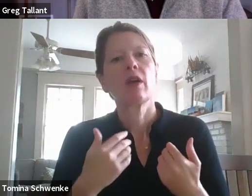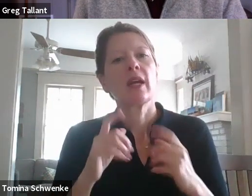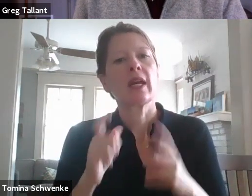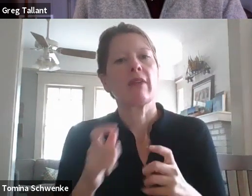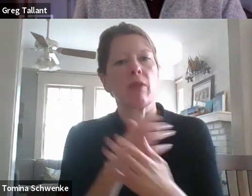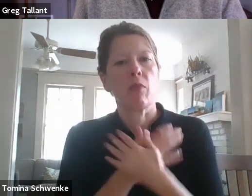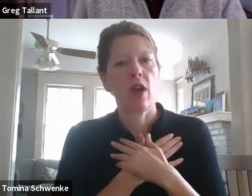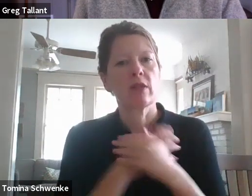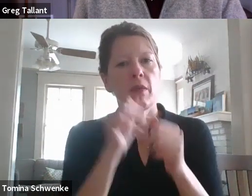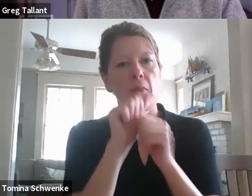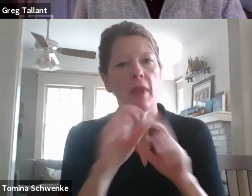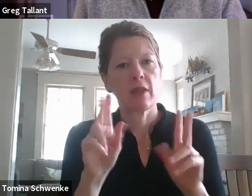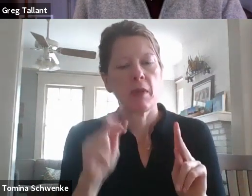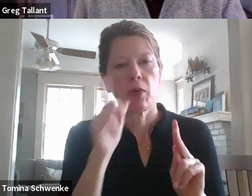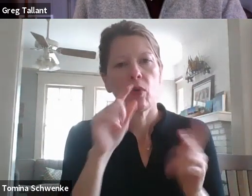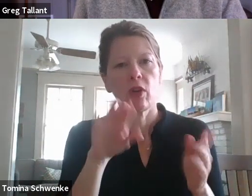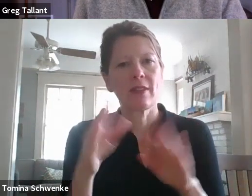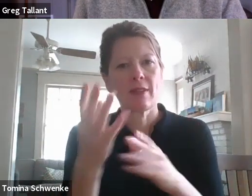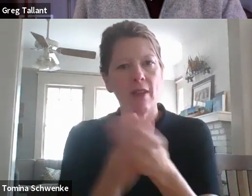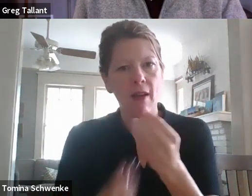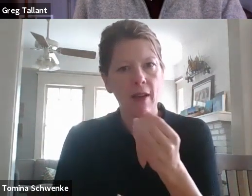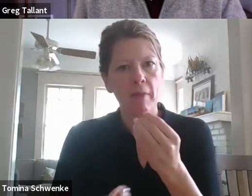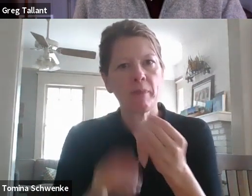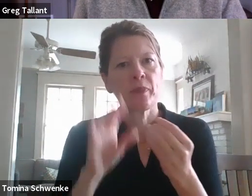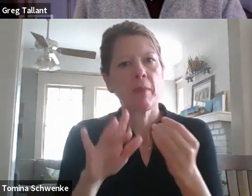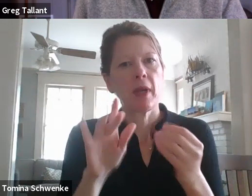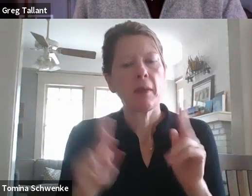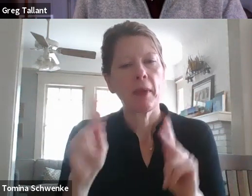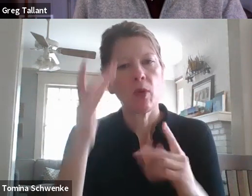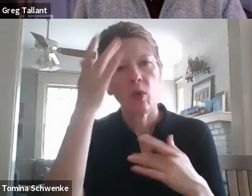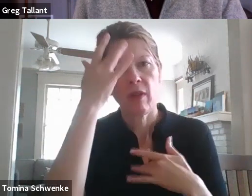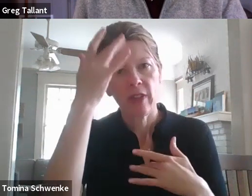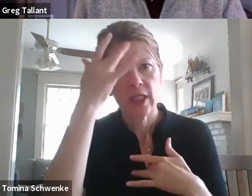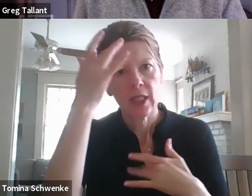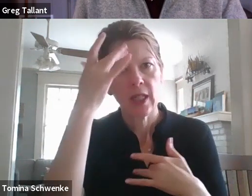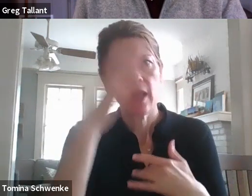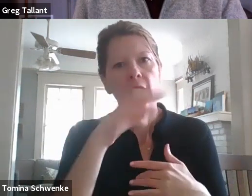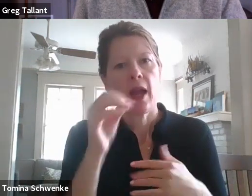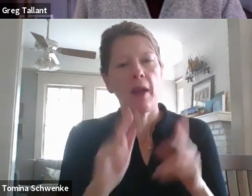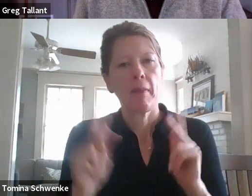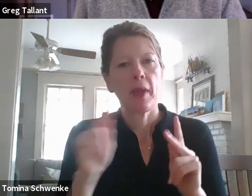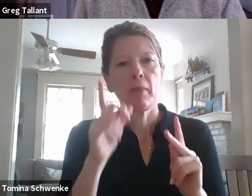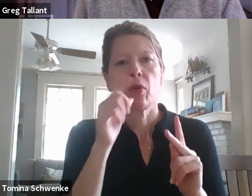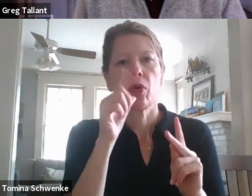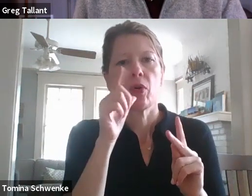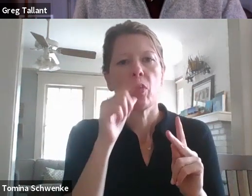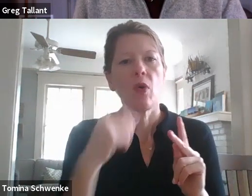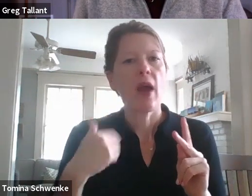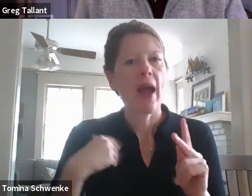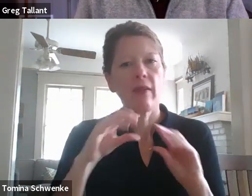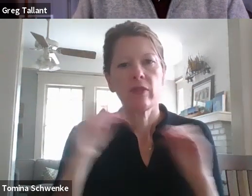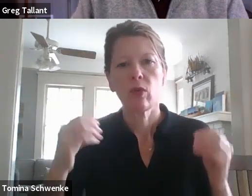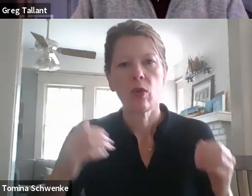dying. Soothe the suffering. Pity the afflicted. Shield the joyous. And all for your love's